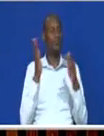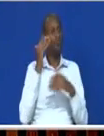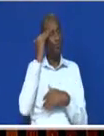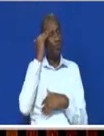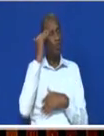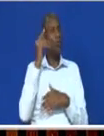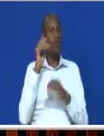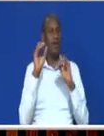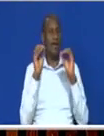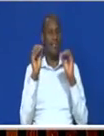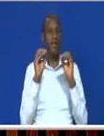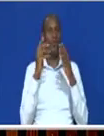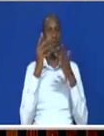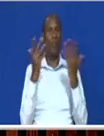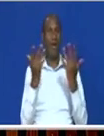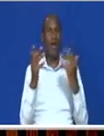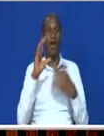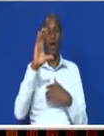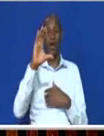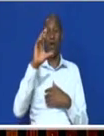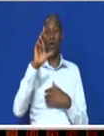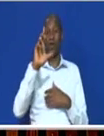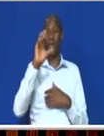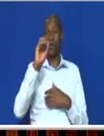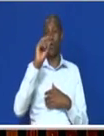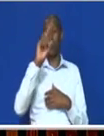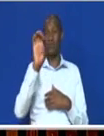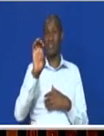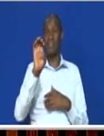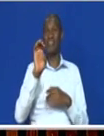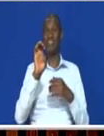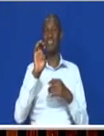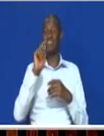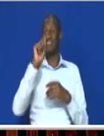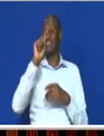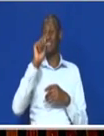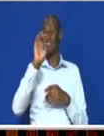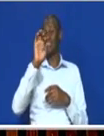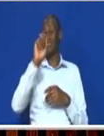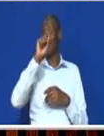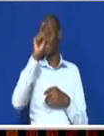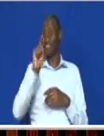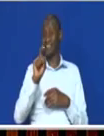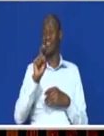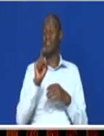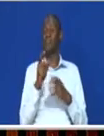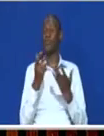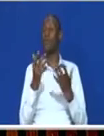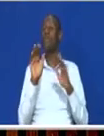where this clause test could be pulled from. And what do we mainly test in a clause